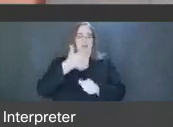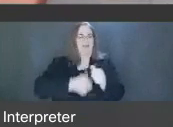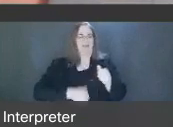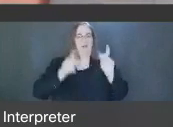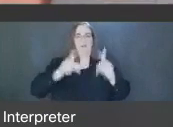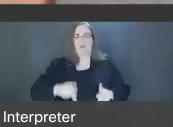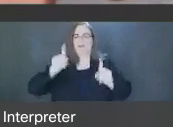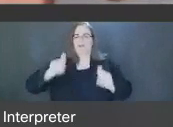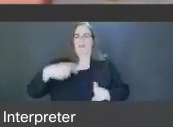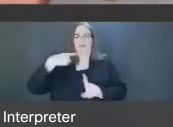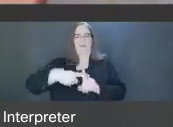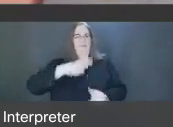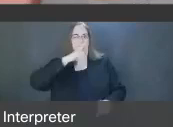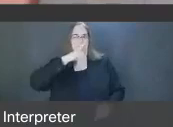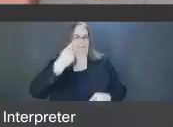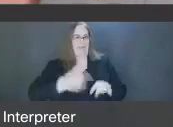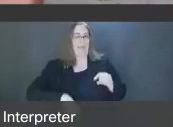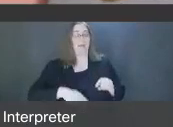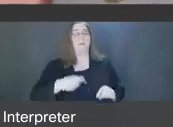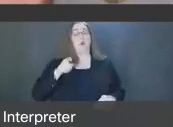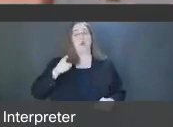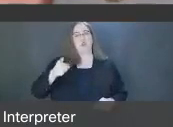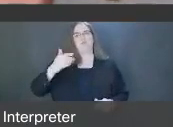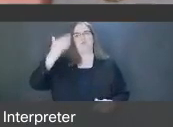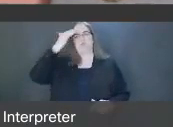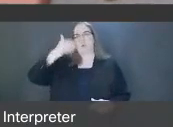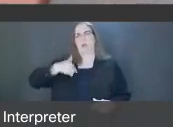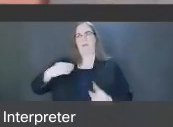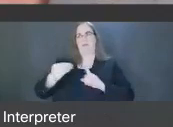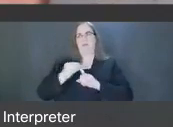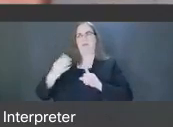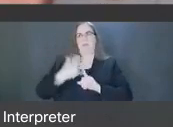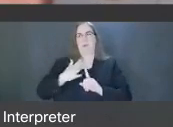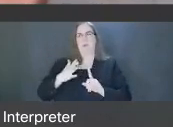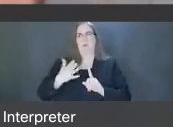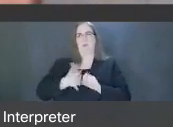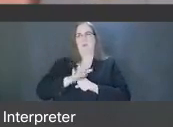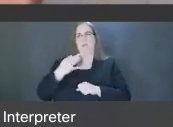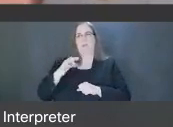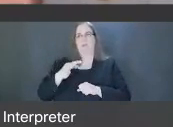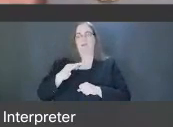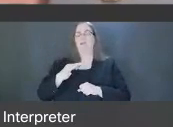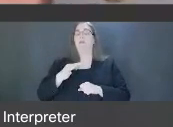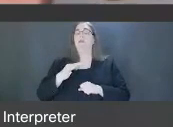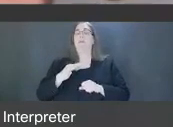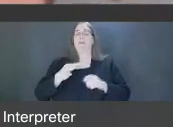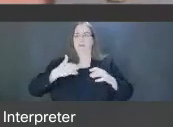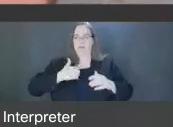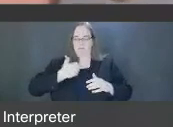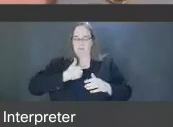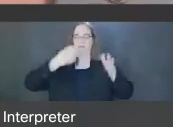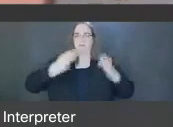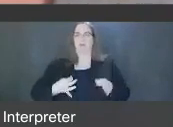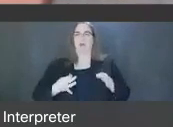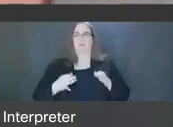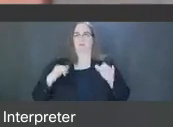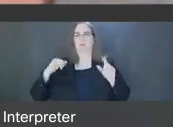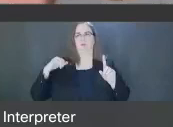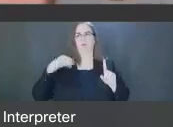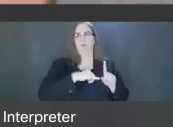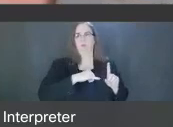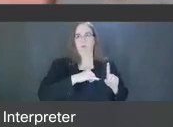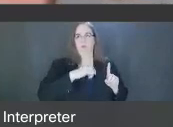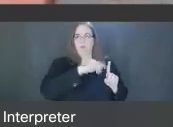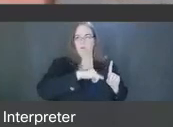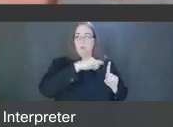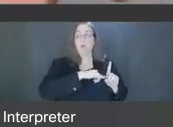And so if you know that you've been exposed to COVID-19, you must self-quarantine. If you would like to be